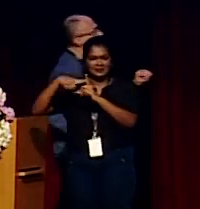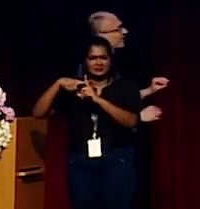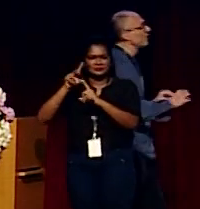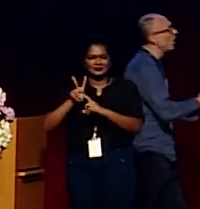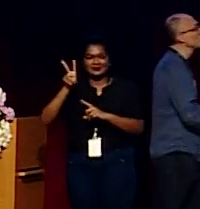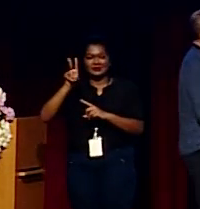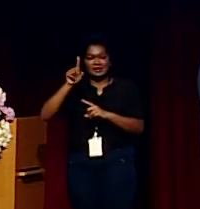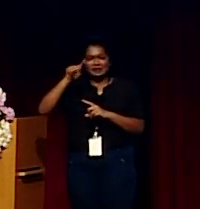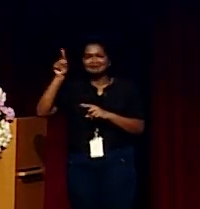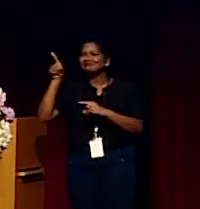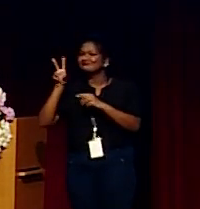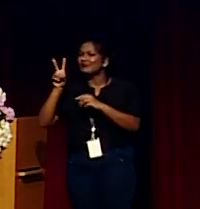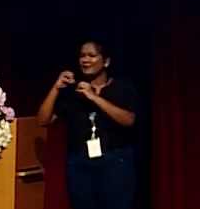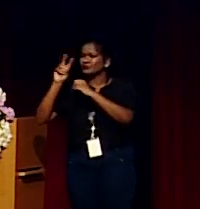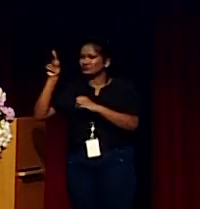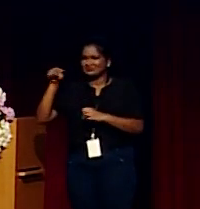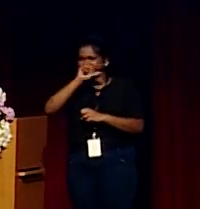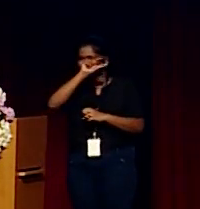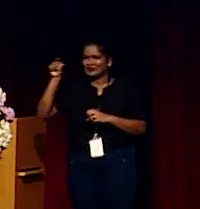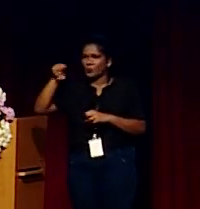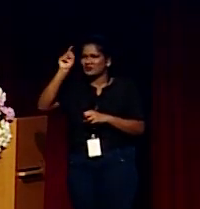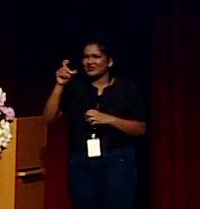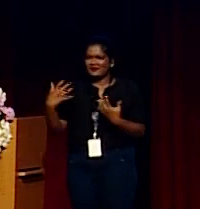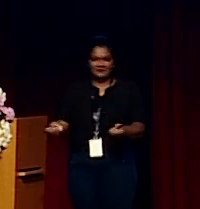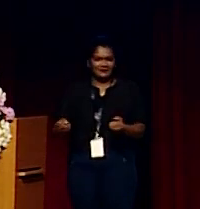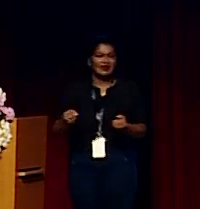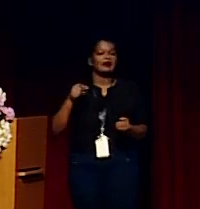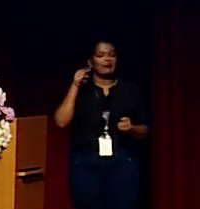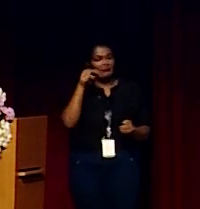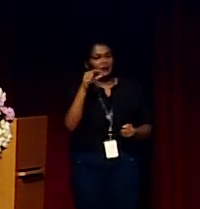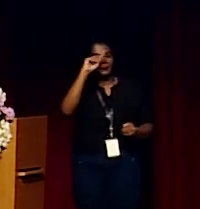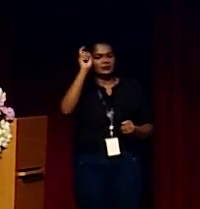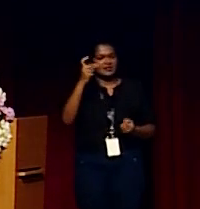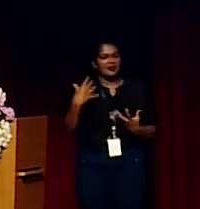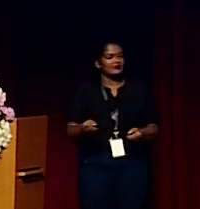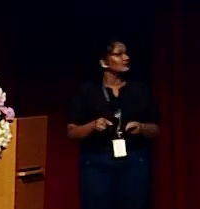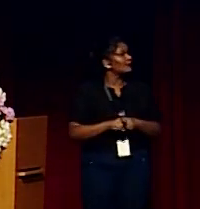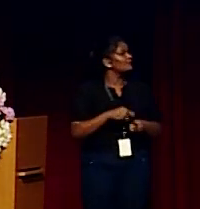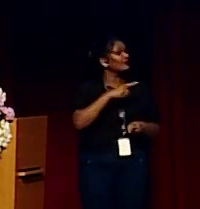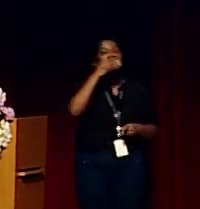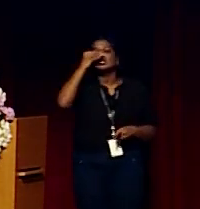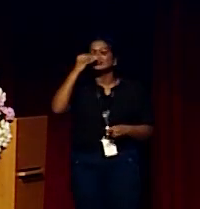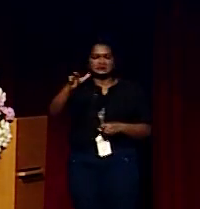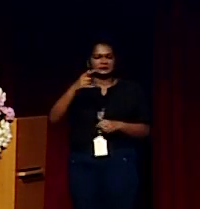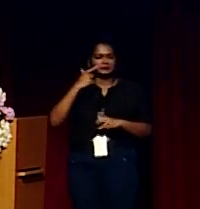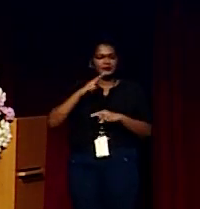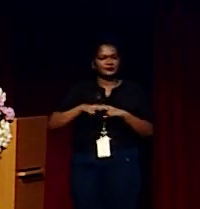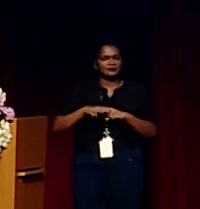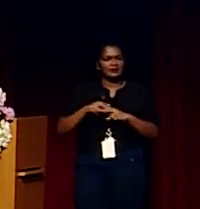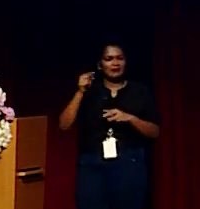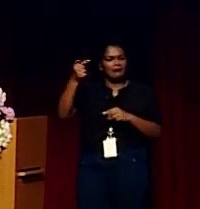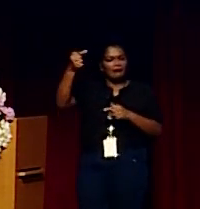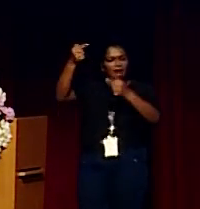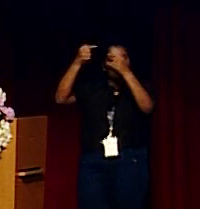Again, that then comes out on your Braille display effectively as your LaTeX code, which is easy to do if you have LaTeX in the